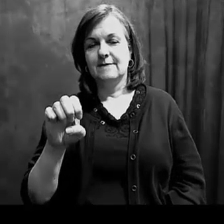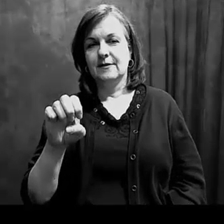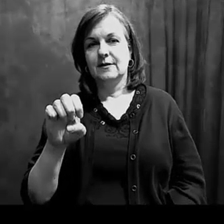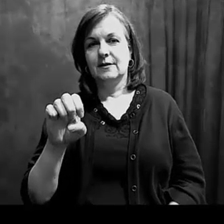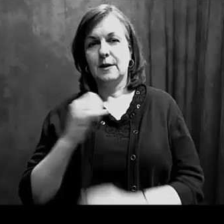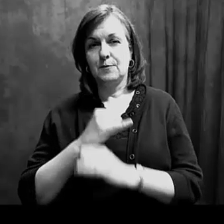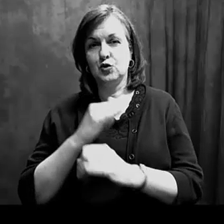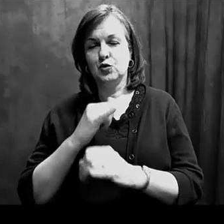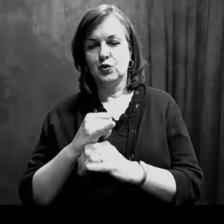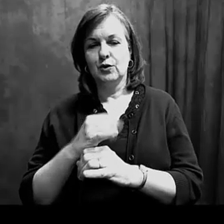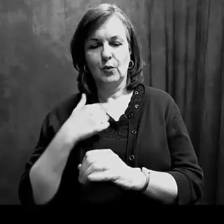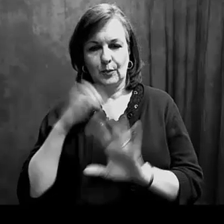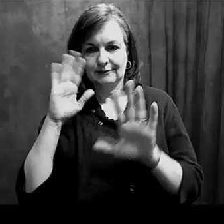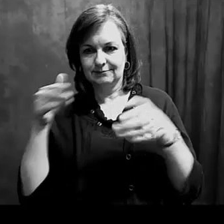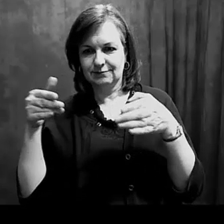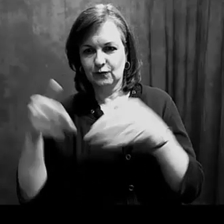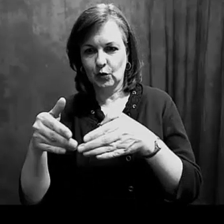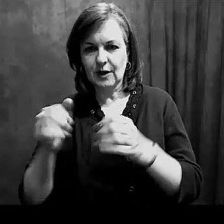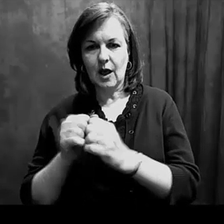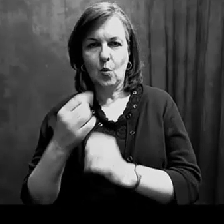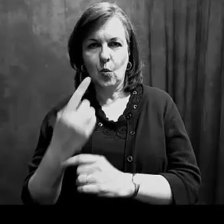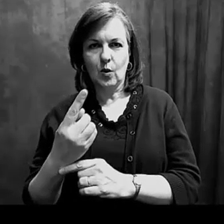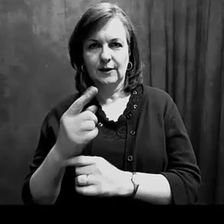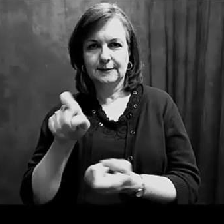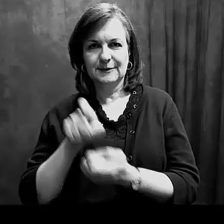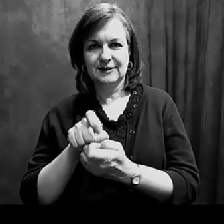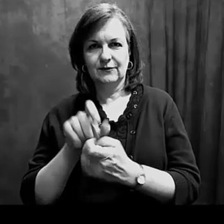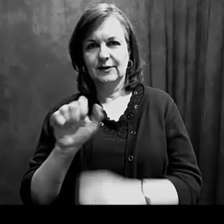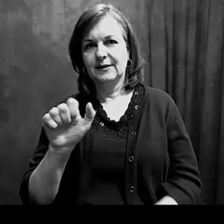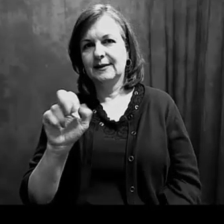on one specific antigen at a time.